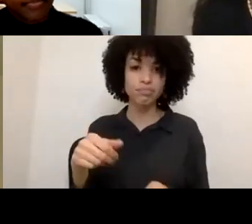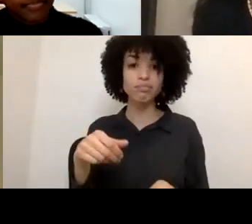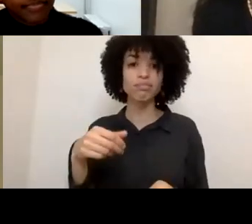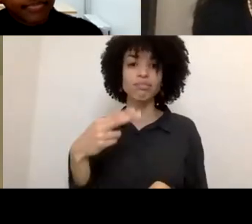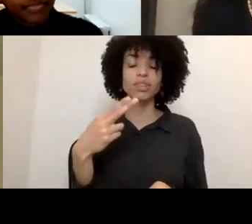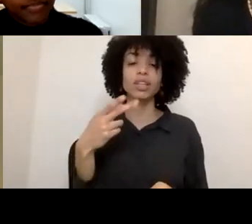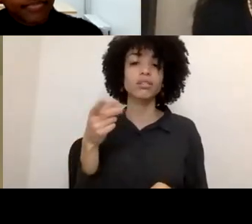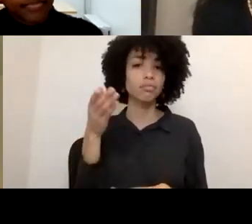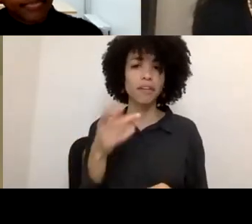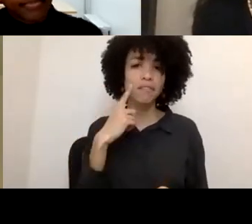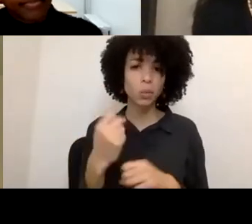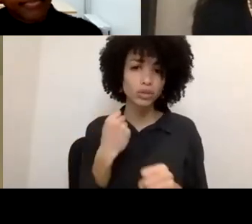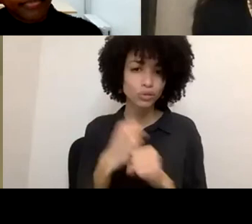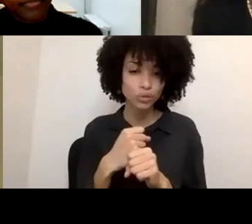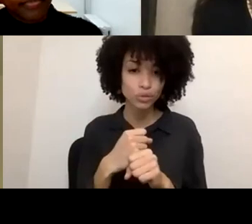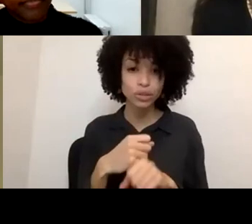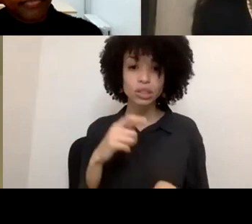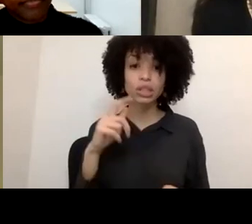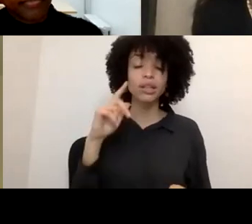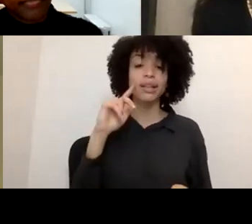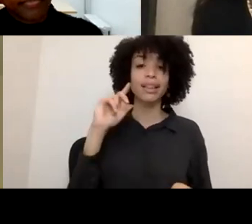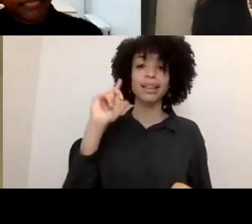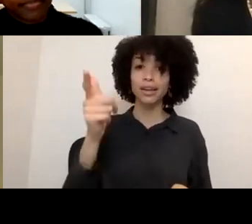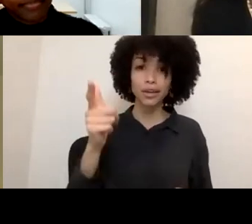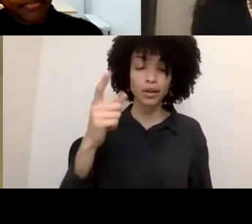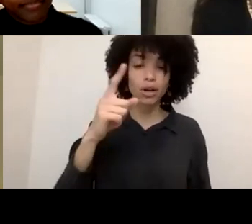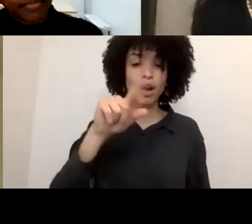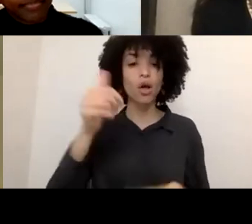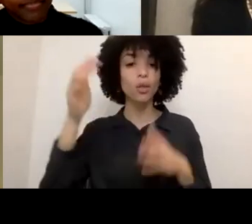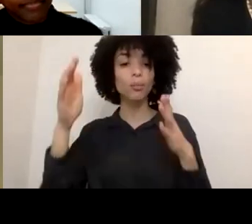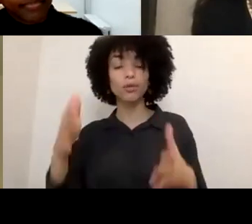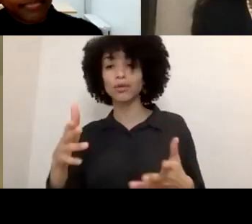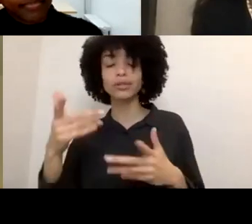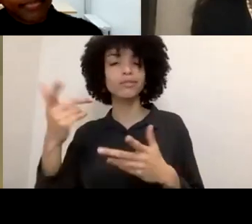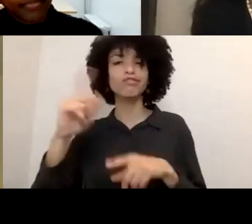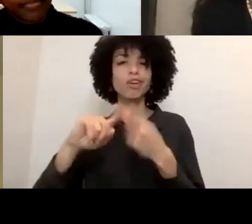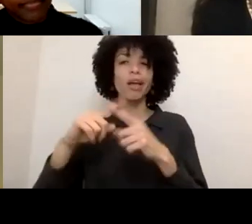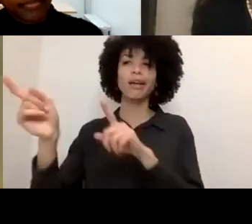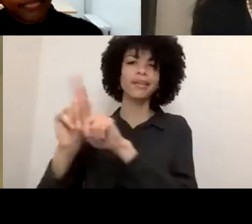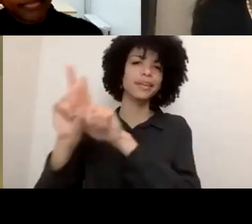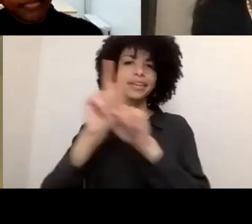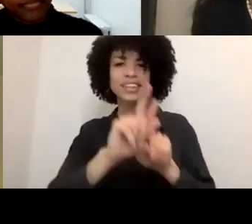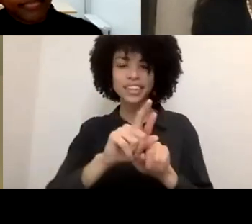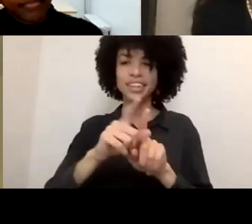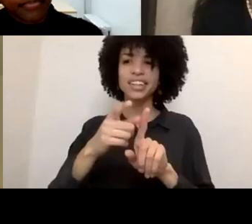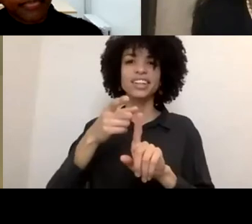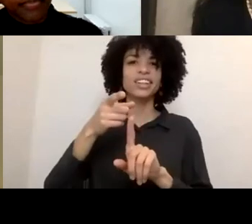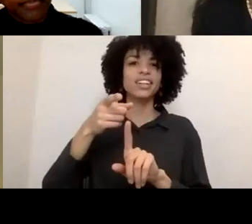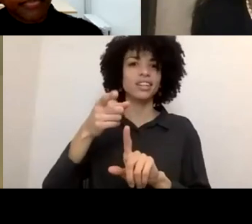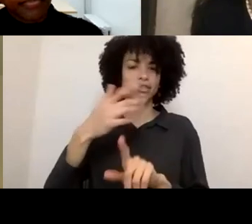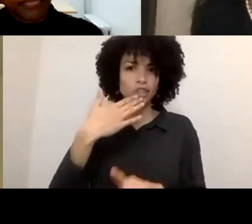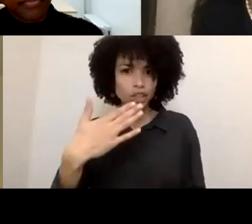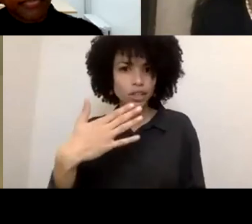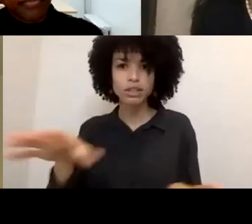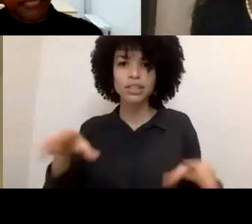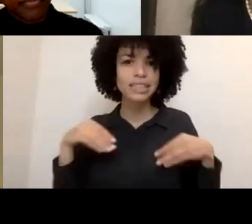year. And later on, we had some other audition. He brought a friend over, and he was very good, and we accepted the